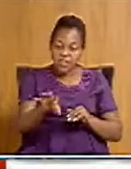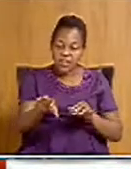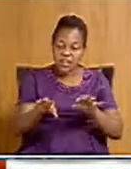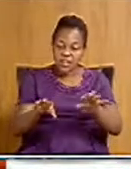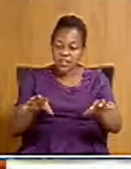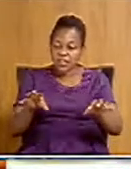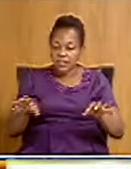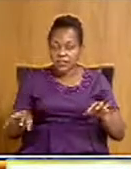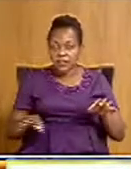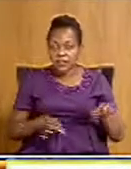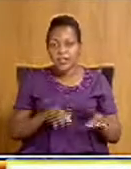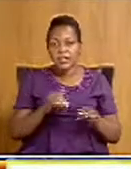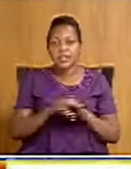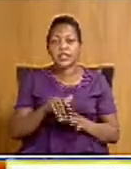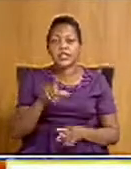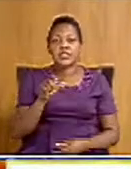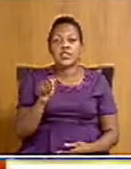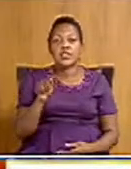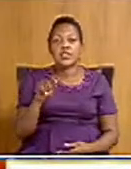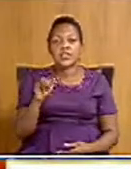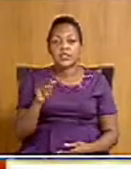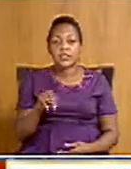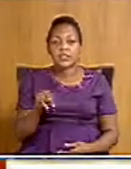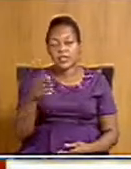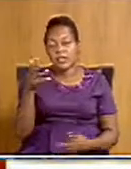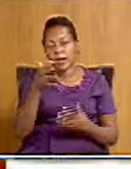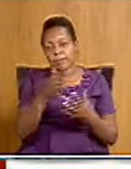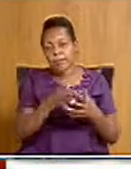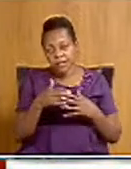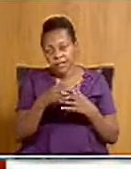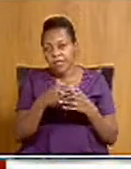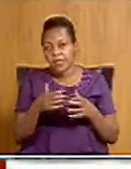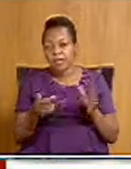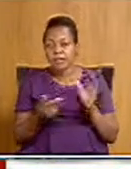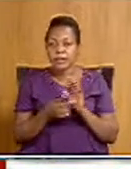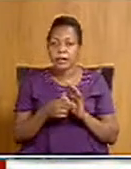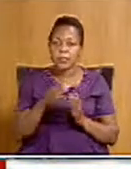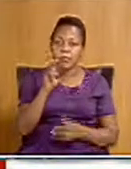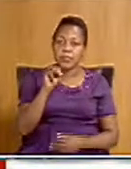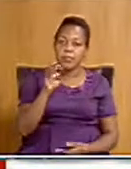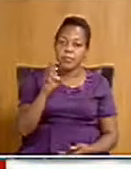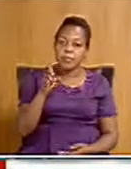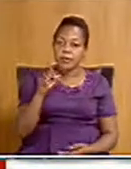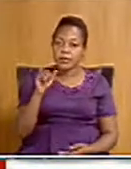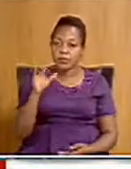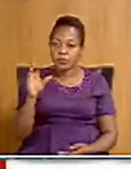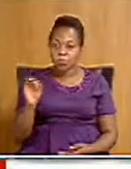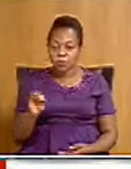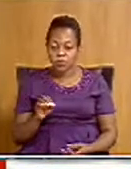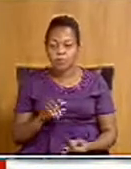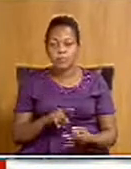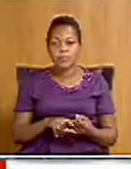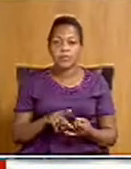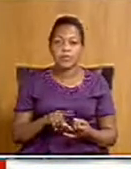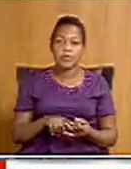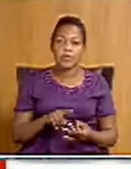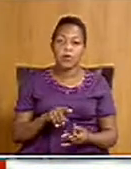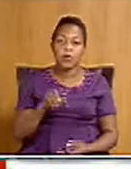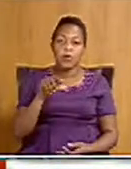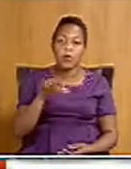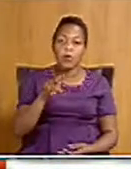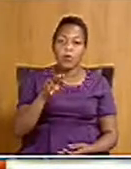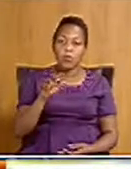the 18 countries of Latin America, of Mexico, Guatemala, Honduras,